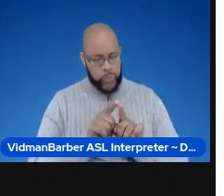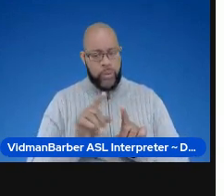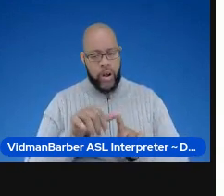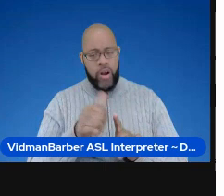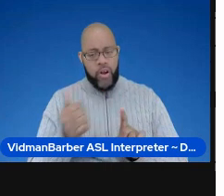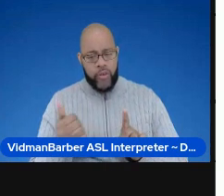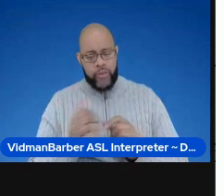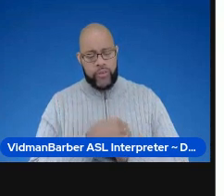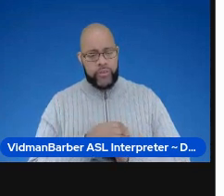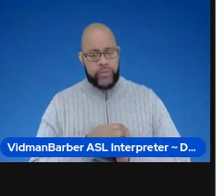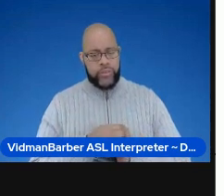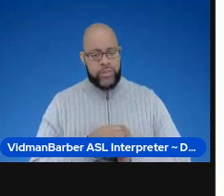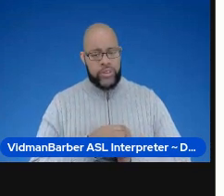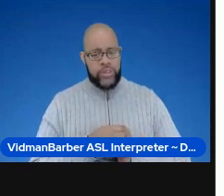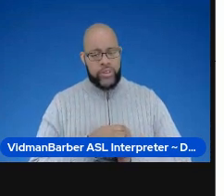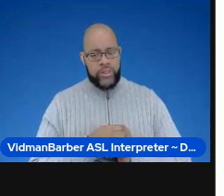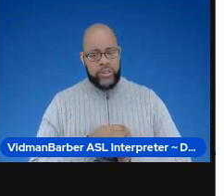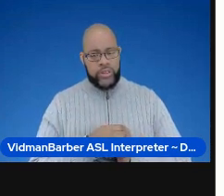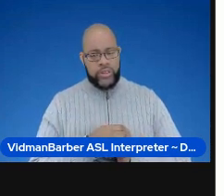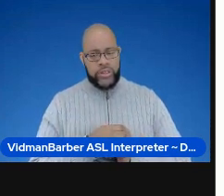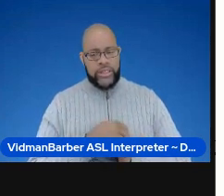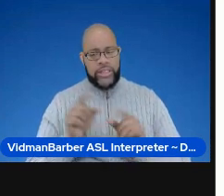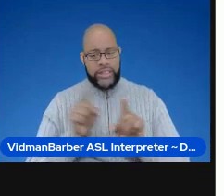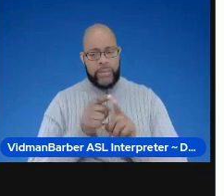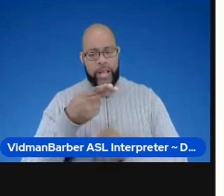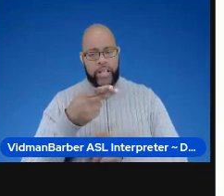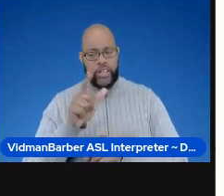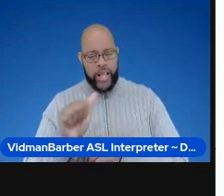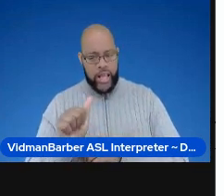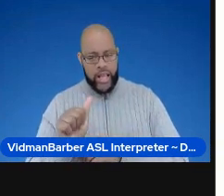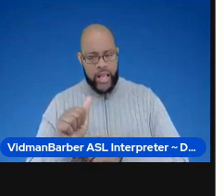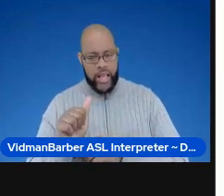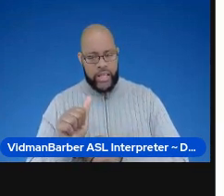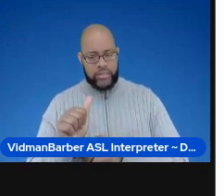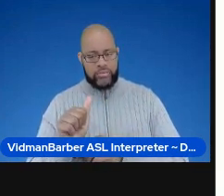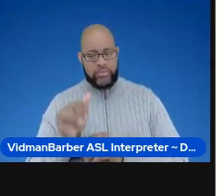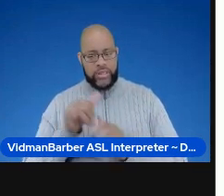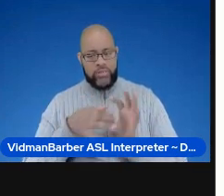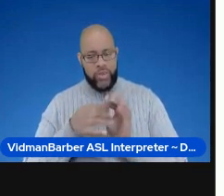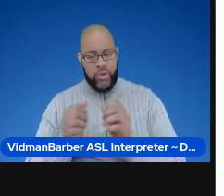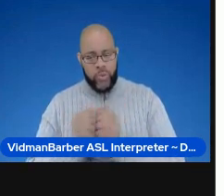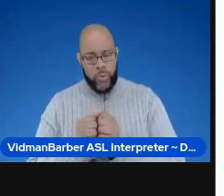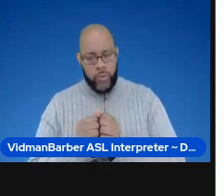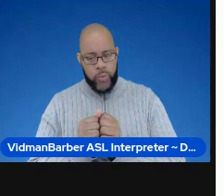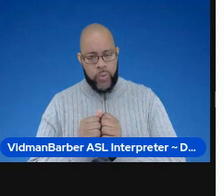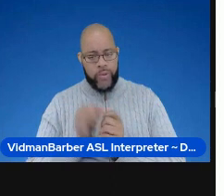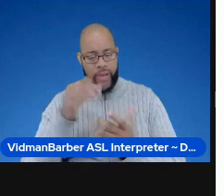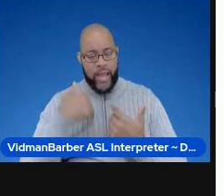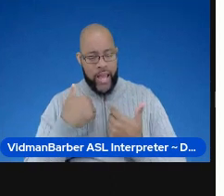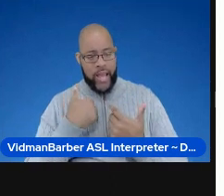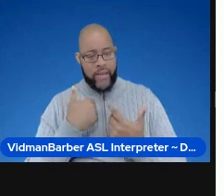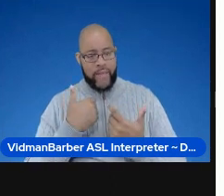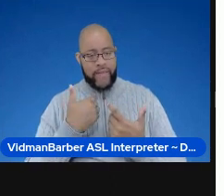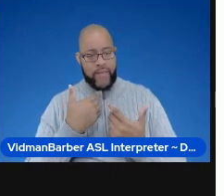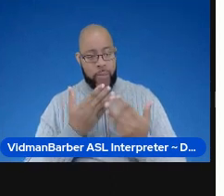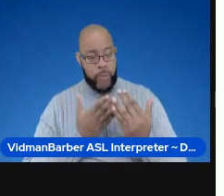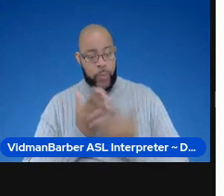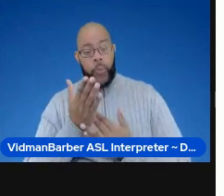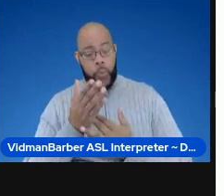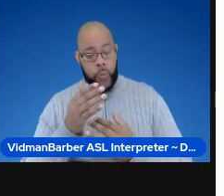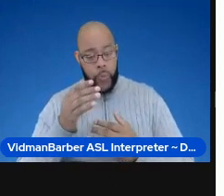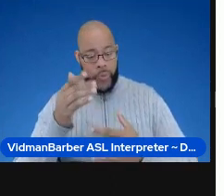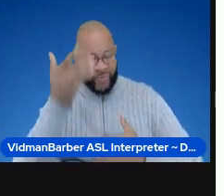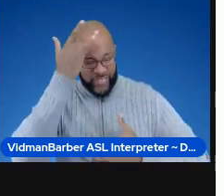COVID-19 vaccine, but also this same HLA alleles were associated whether you were going to have a breakthrough infection. So